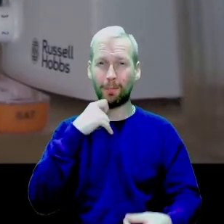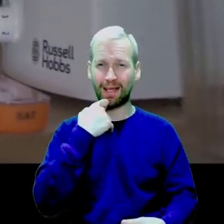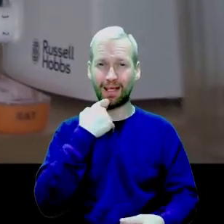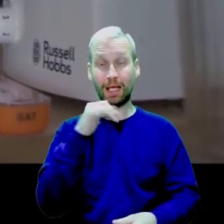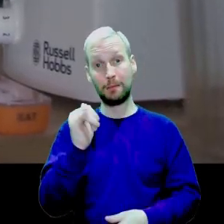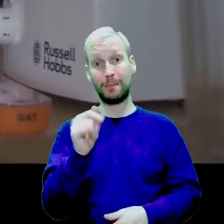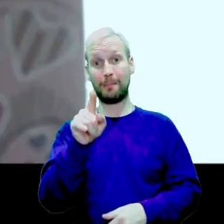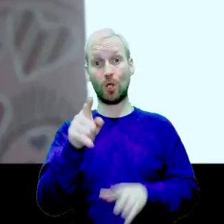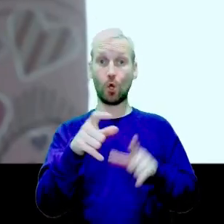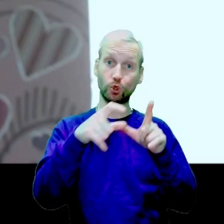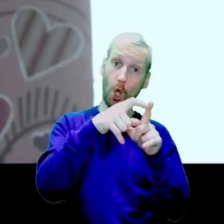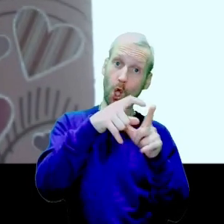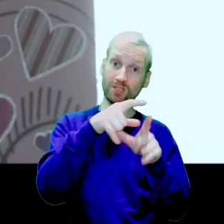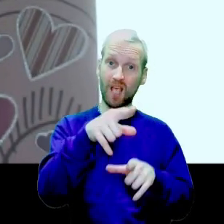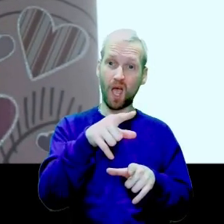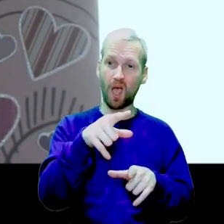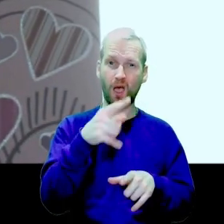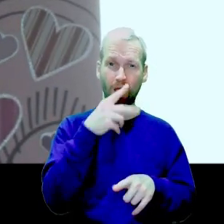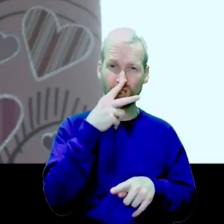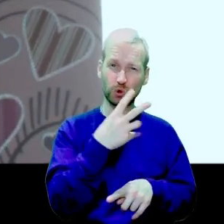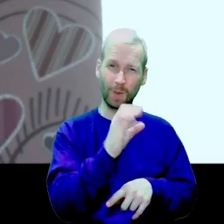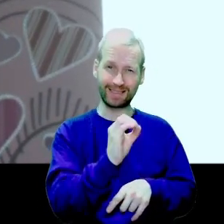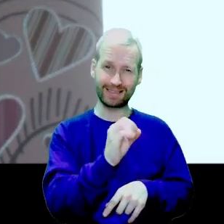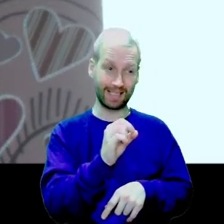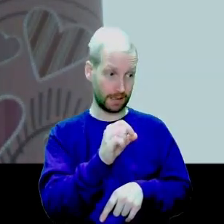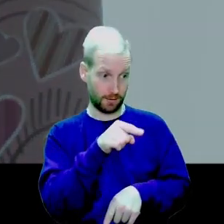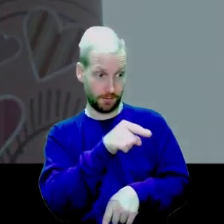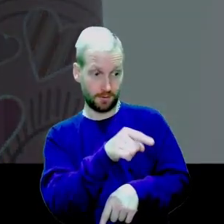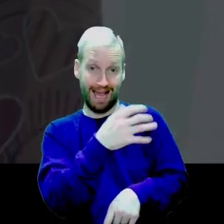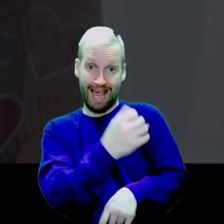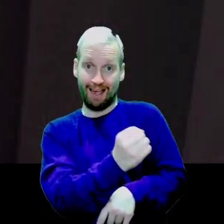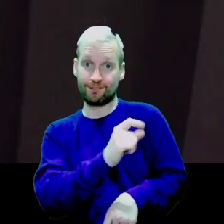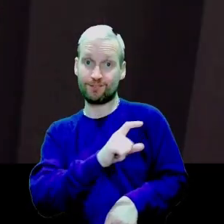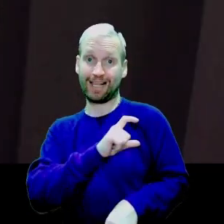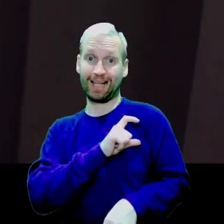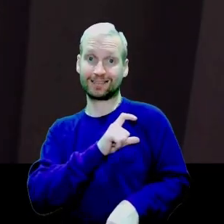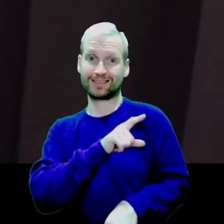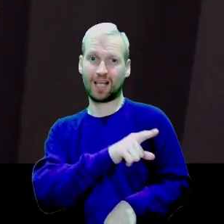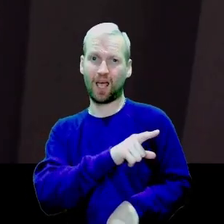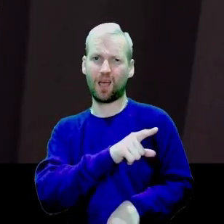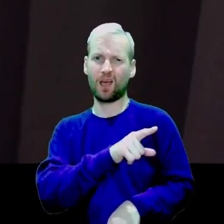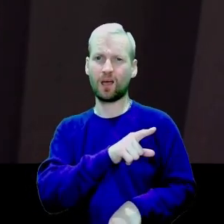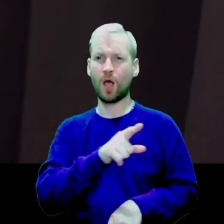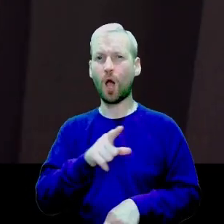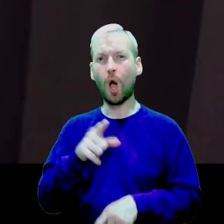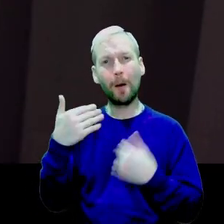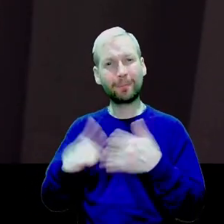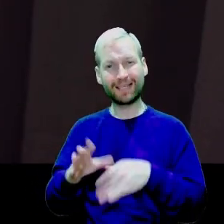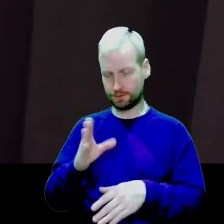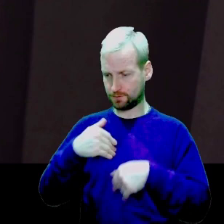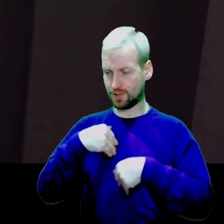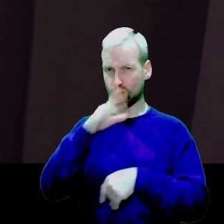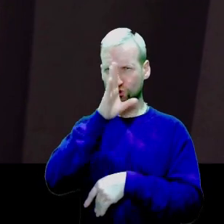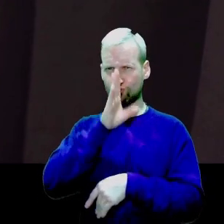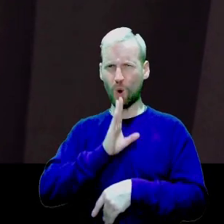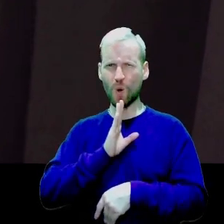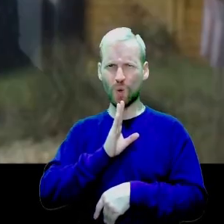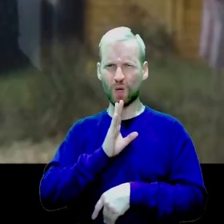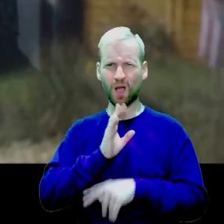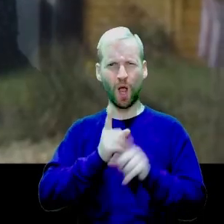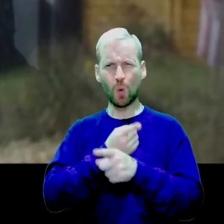Maybe your daughter is 20 with cancer, or since your stroke you can't get